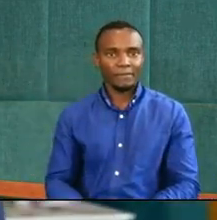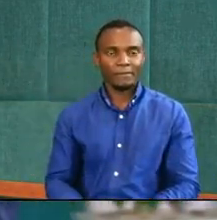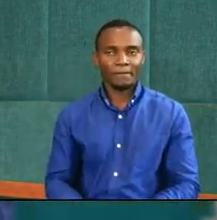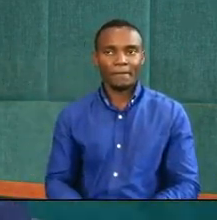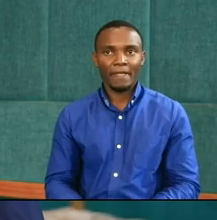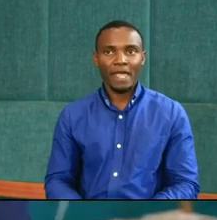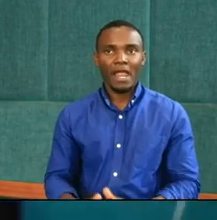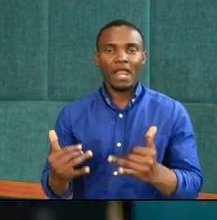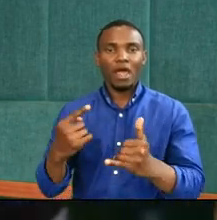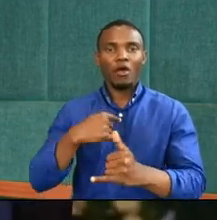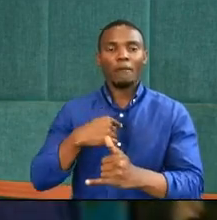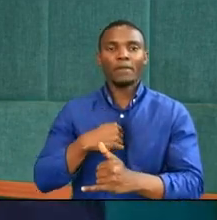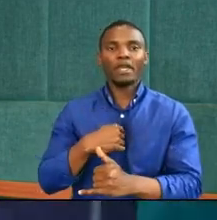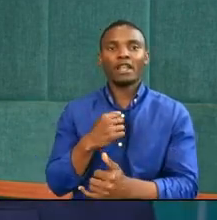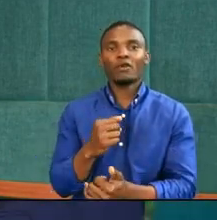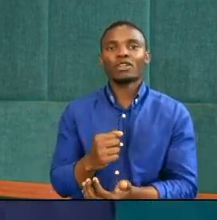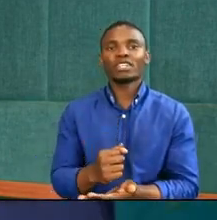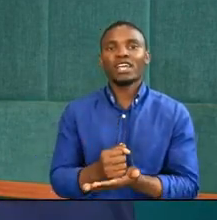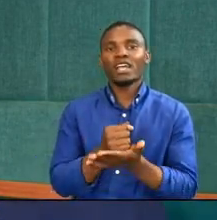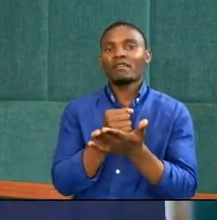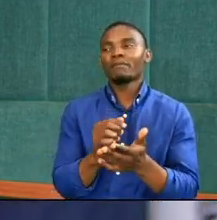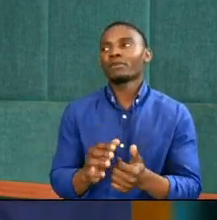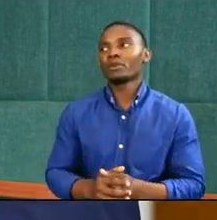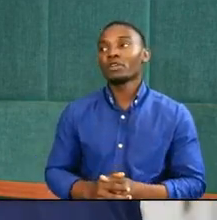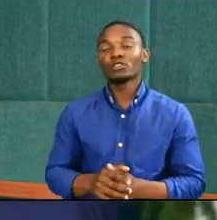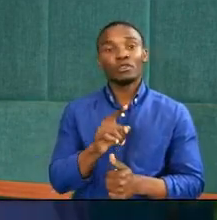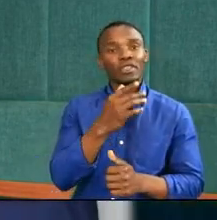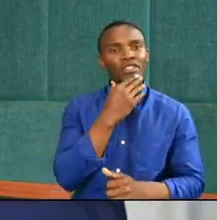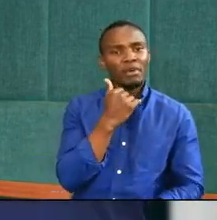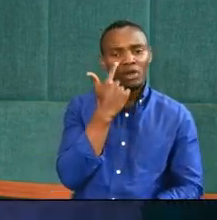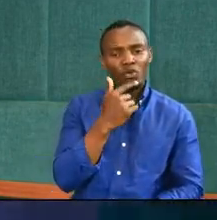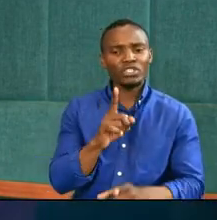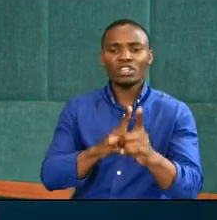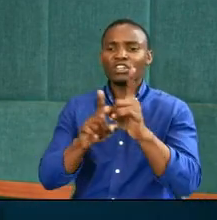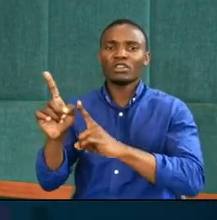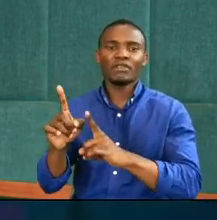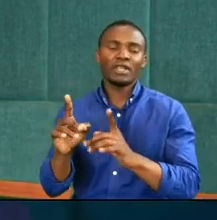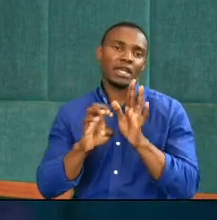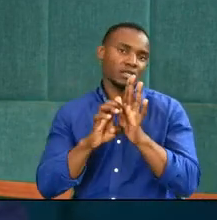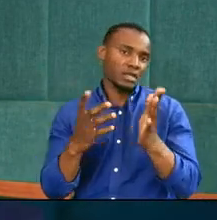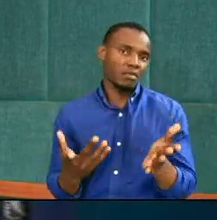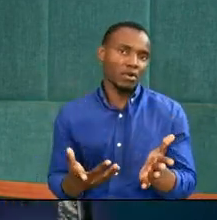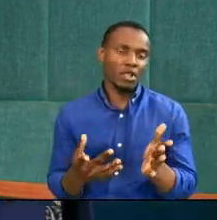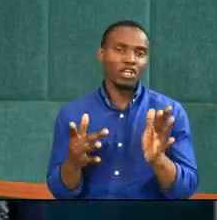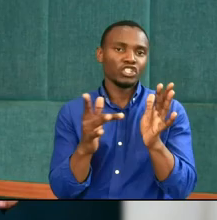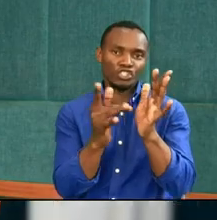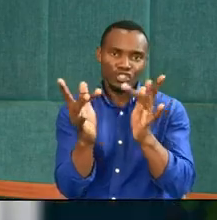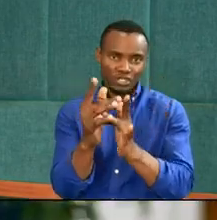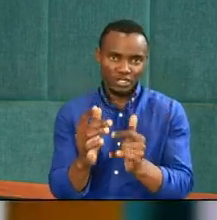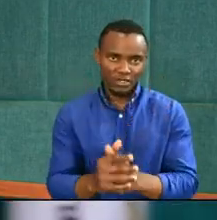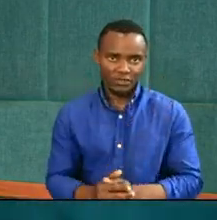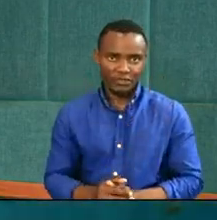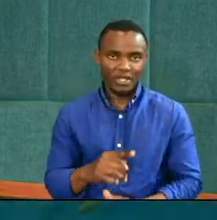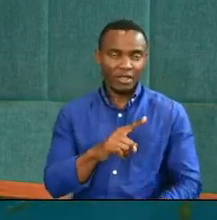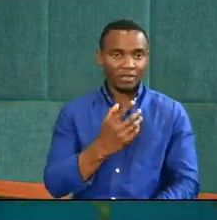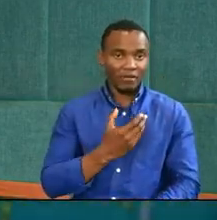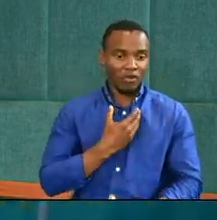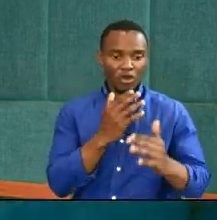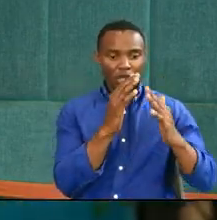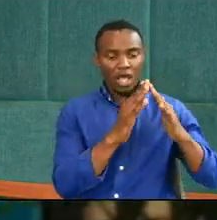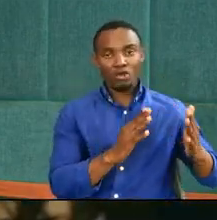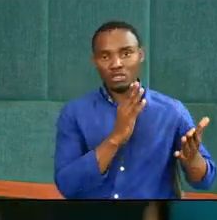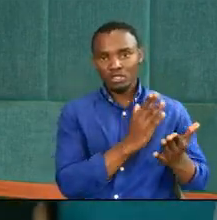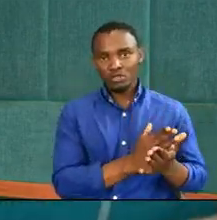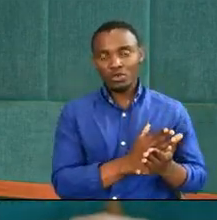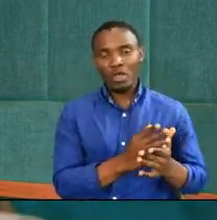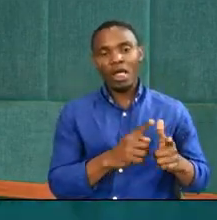I'm going to help you with this now. So the man going into a far country, let's call him Jesus. He's the owner of the house. And he